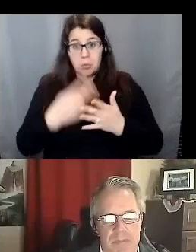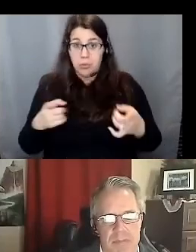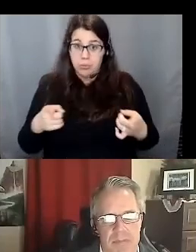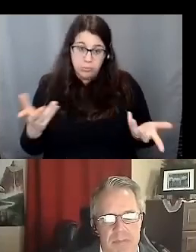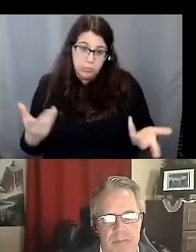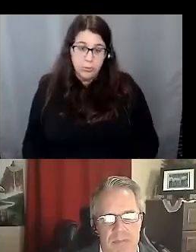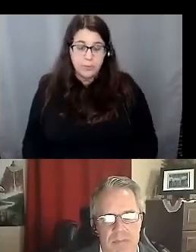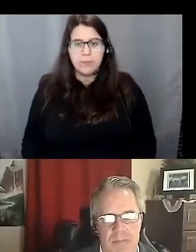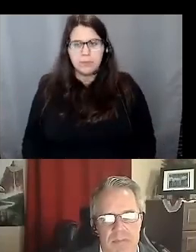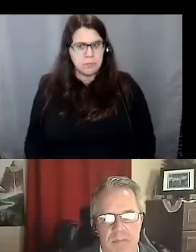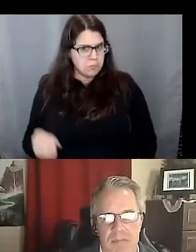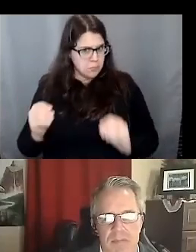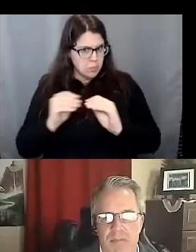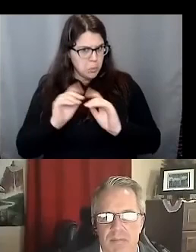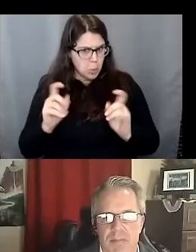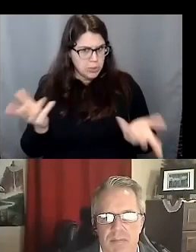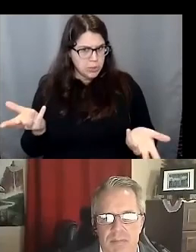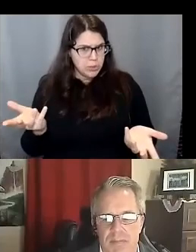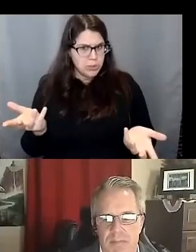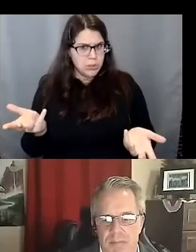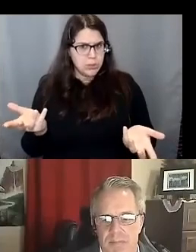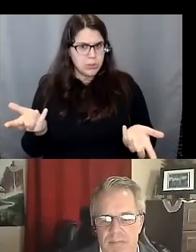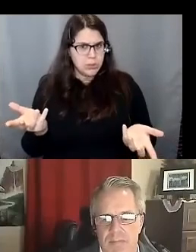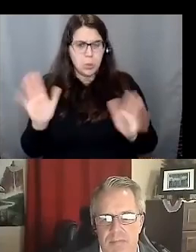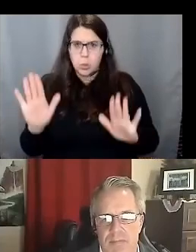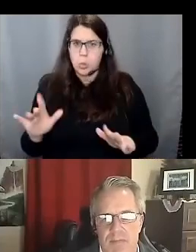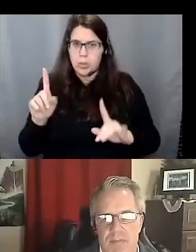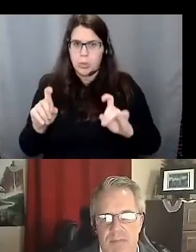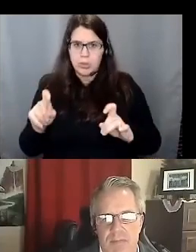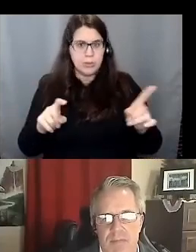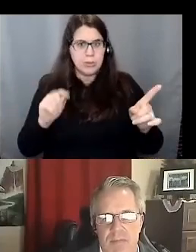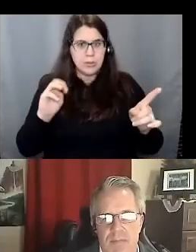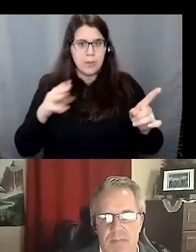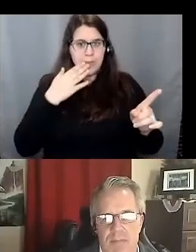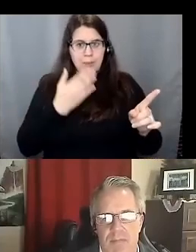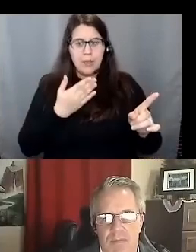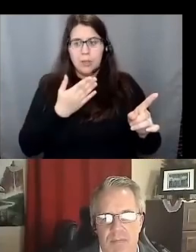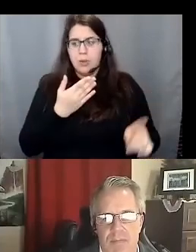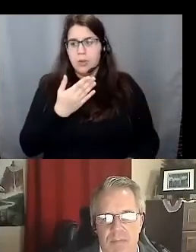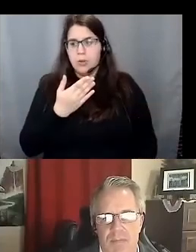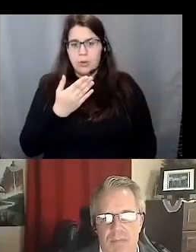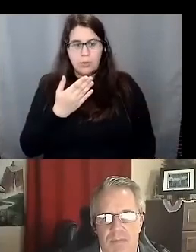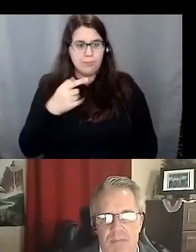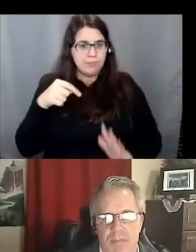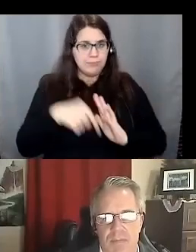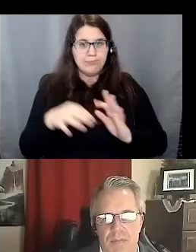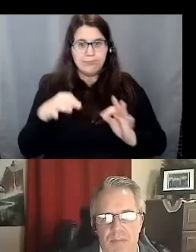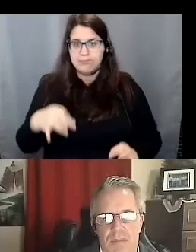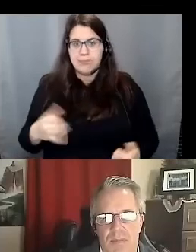So do we have any more questions? These were great questions. And Tom, thank you so much for all the detail and the